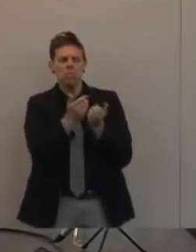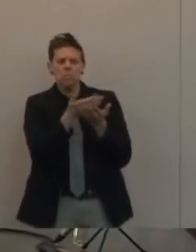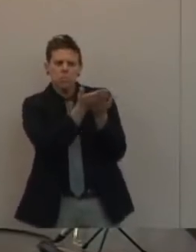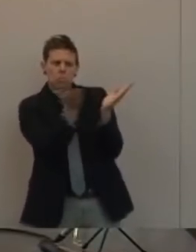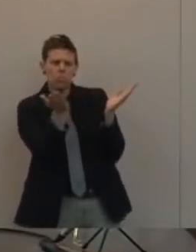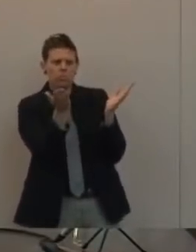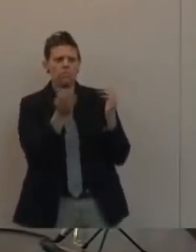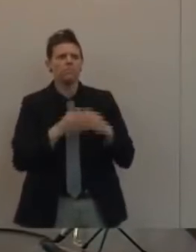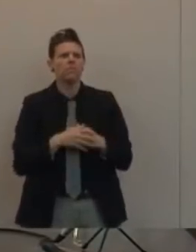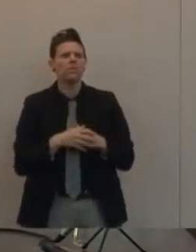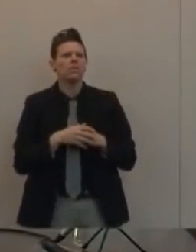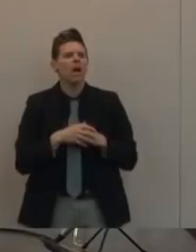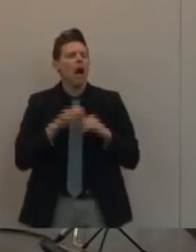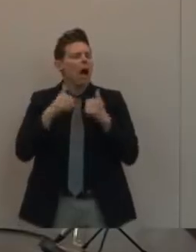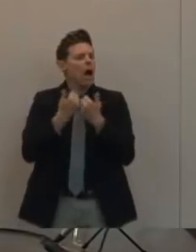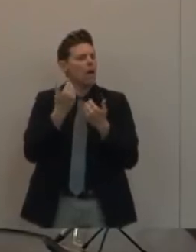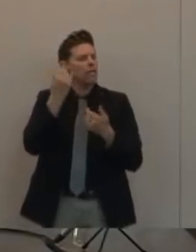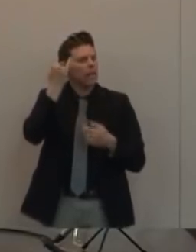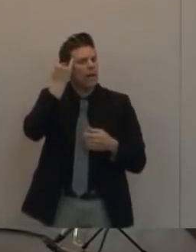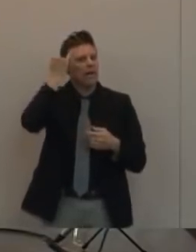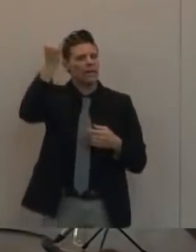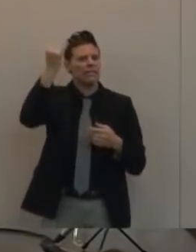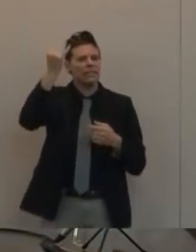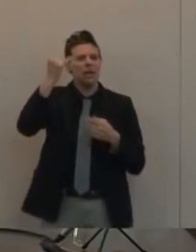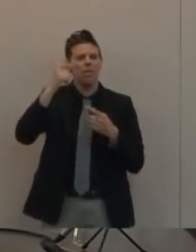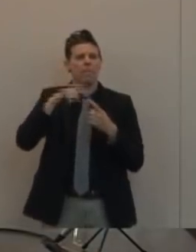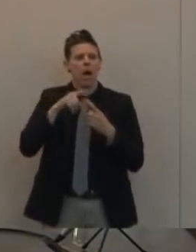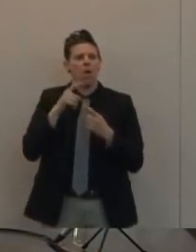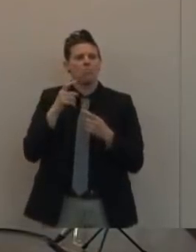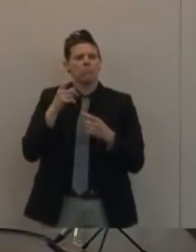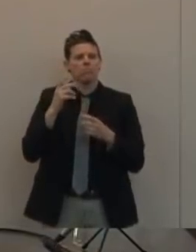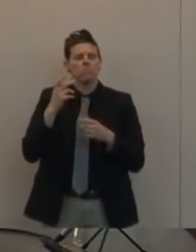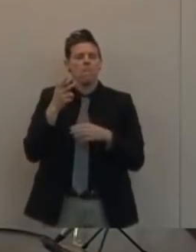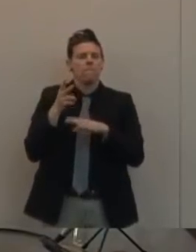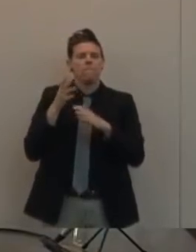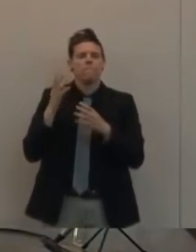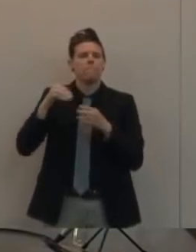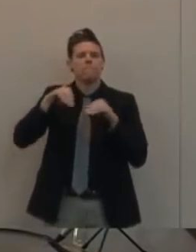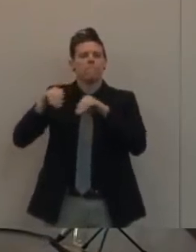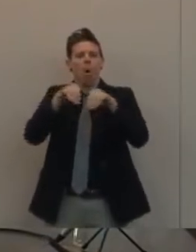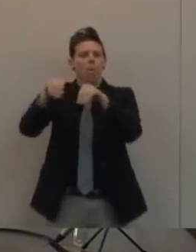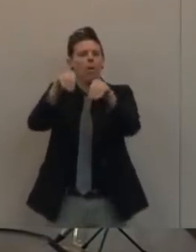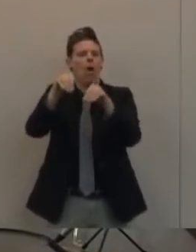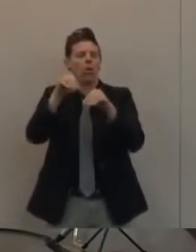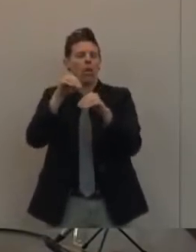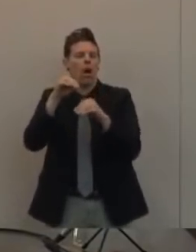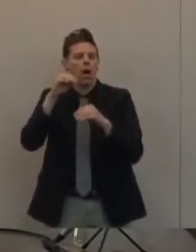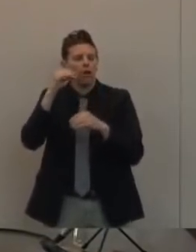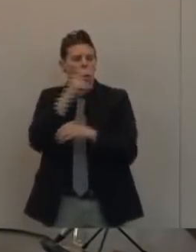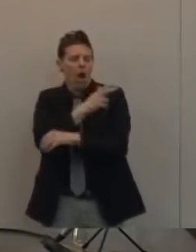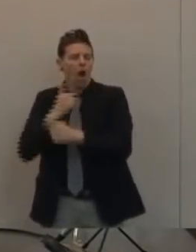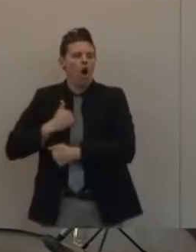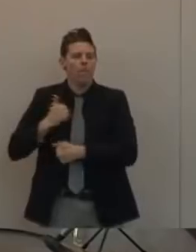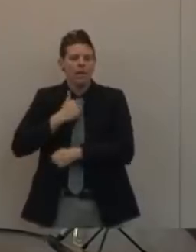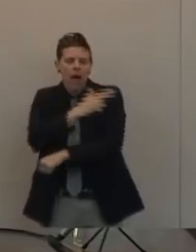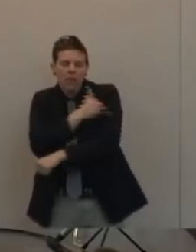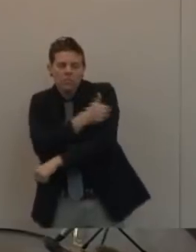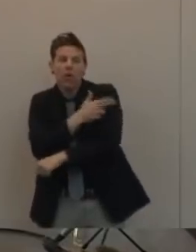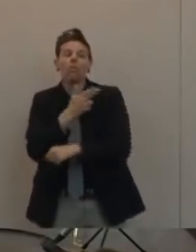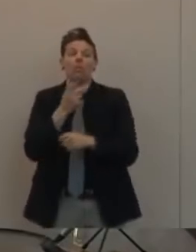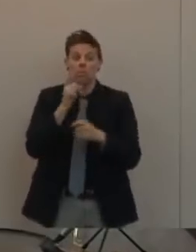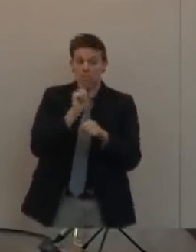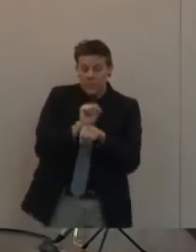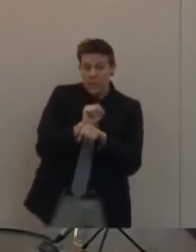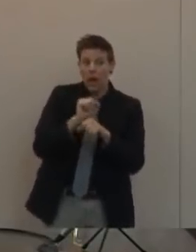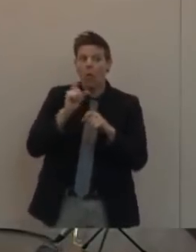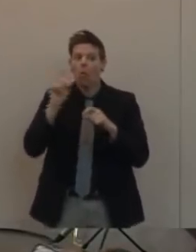the idea of a mobile army hospital, if that's still happening, when and where. And you touched on this a little bit.